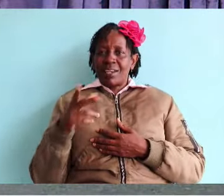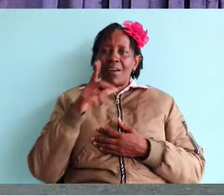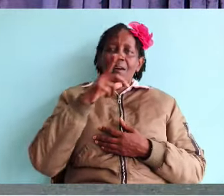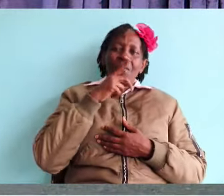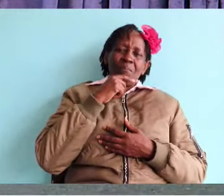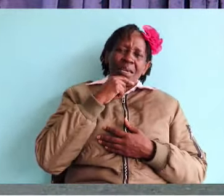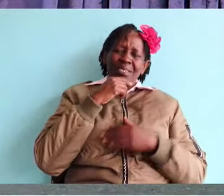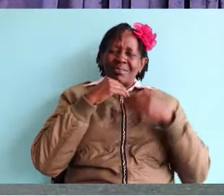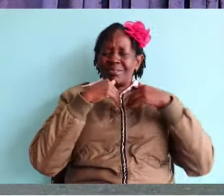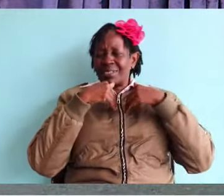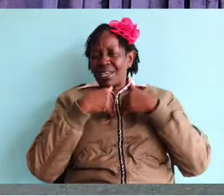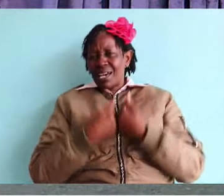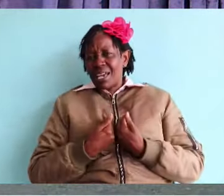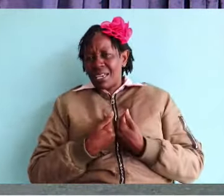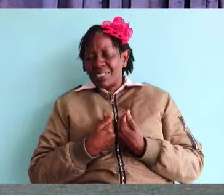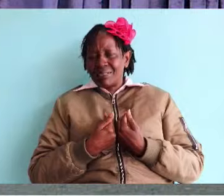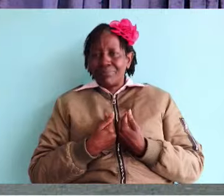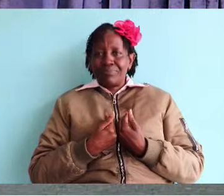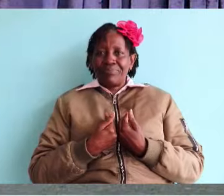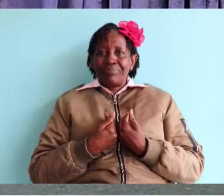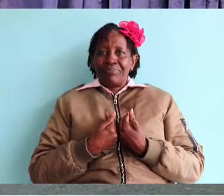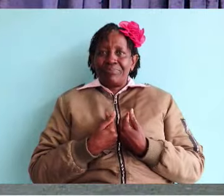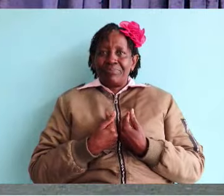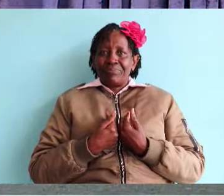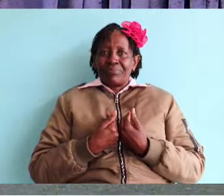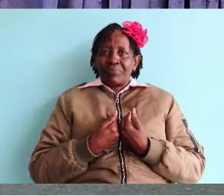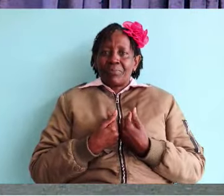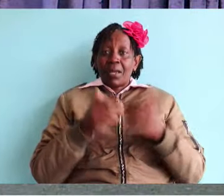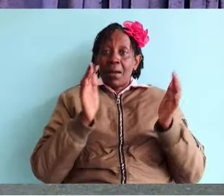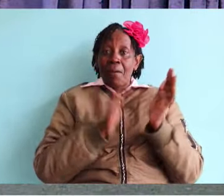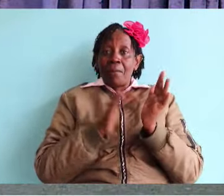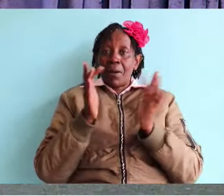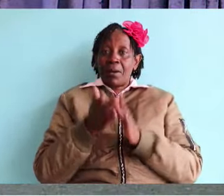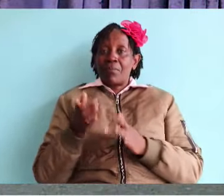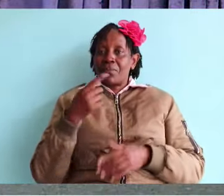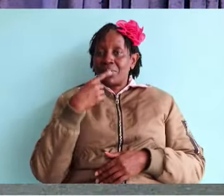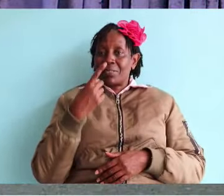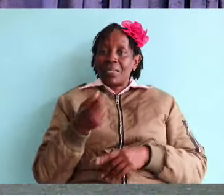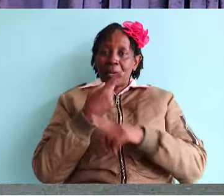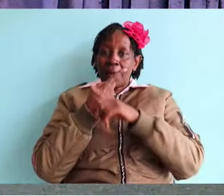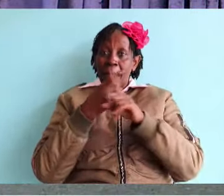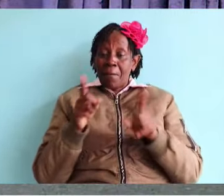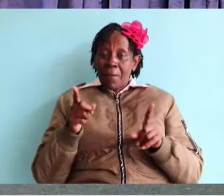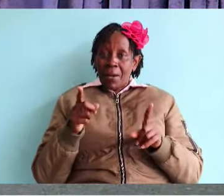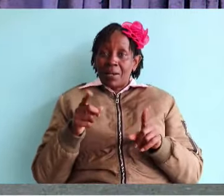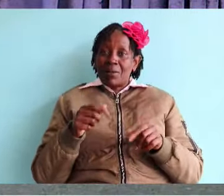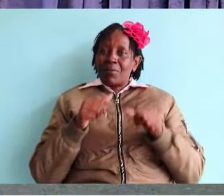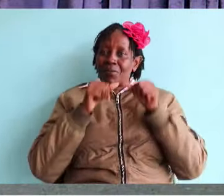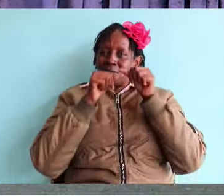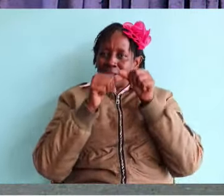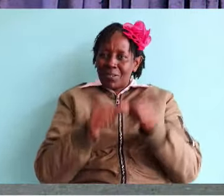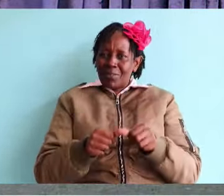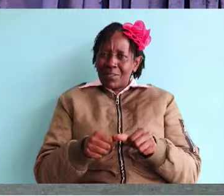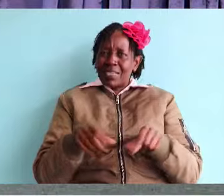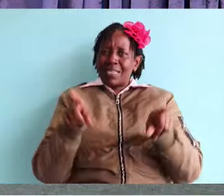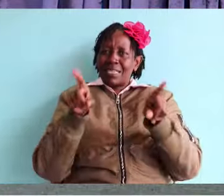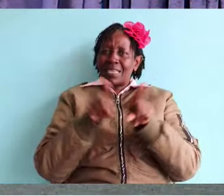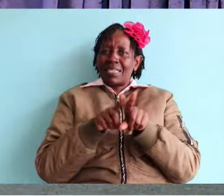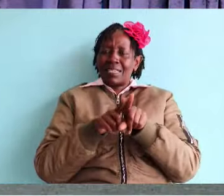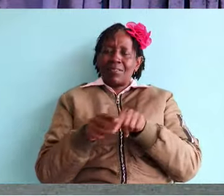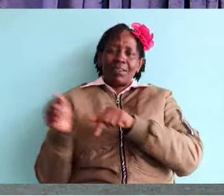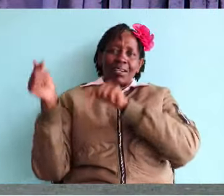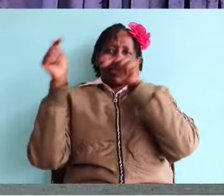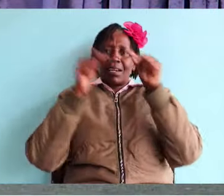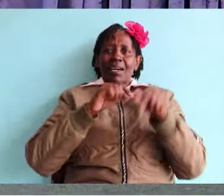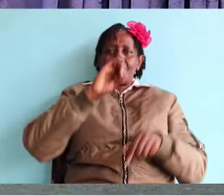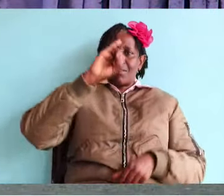keeping up the pursuit. You know, the Bible says, yet keeping up the pursuit. And he came to Jordan and crossed